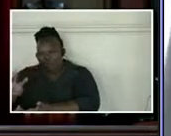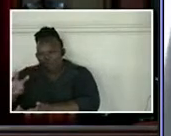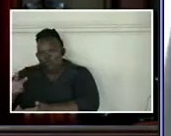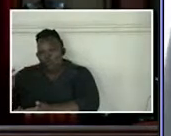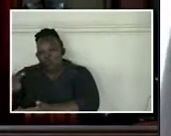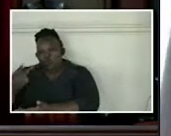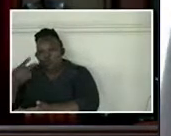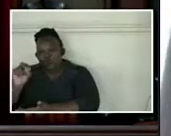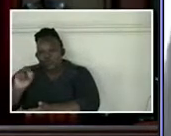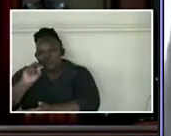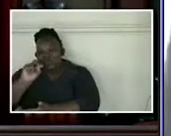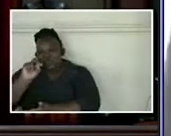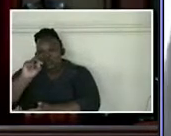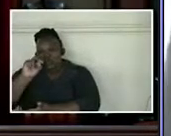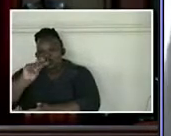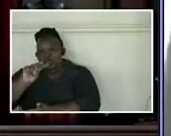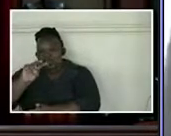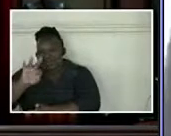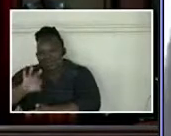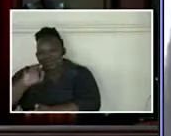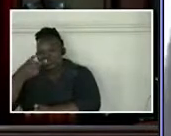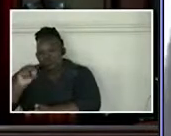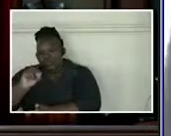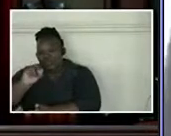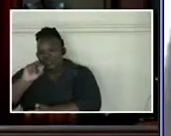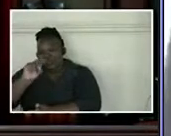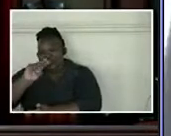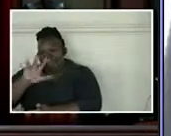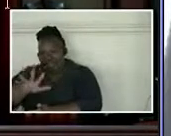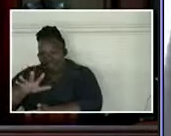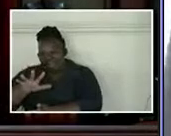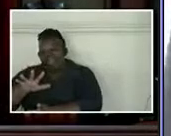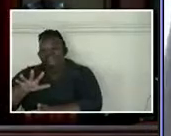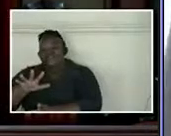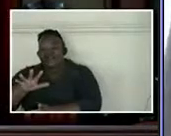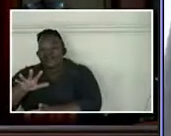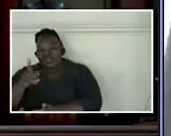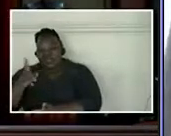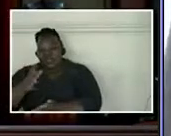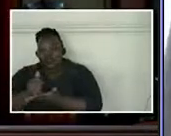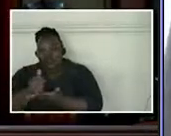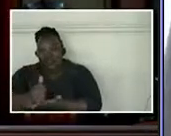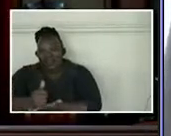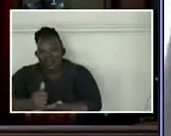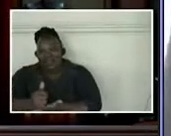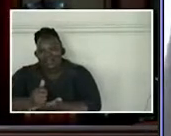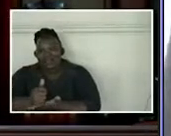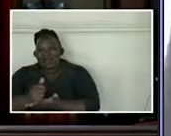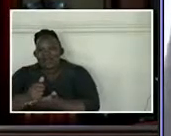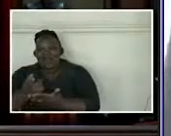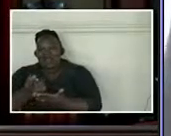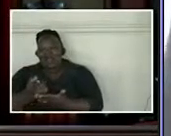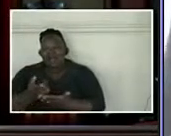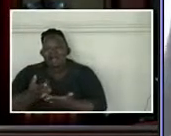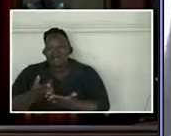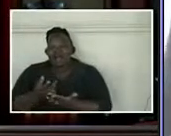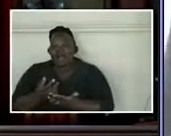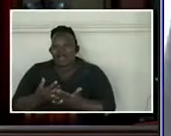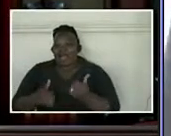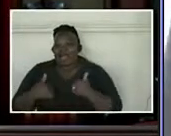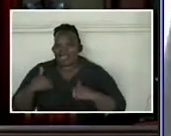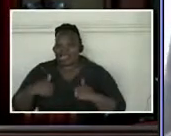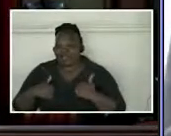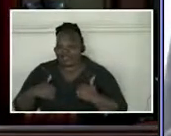mtes this will go a long way in assisting the artists and athletes who want to pursue their